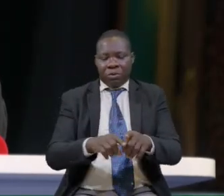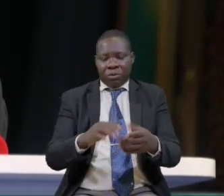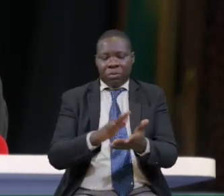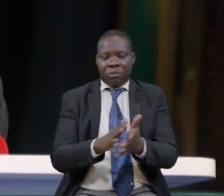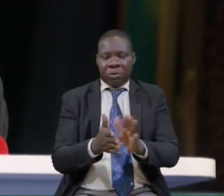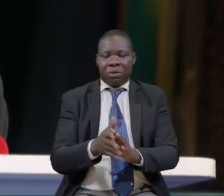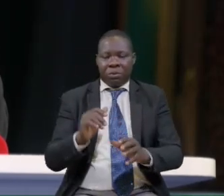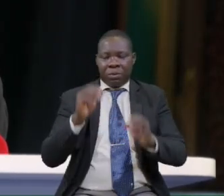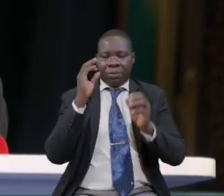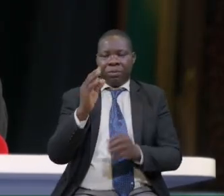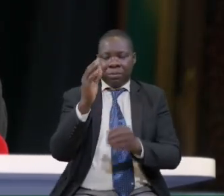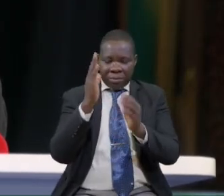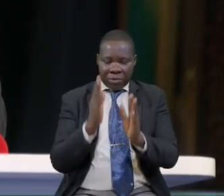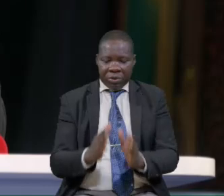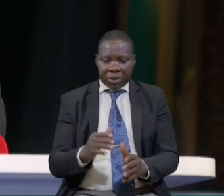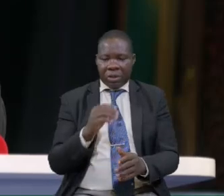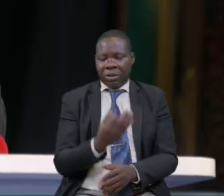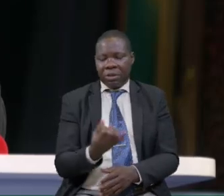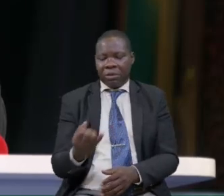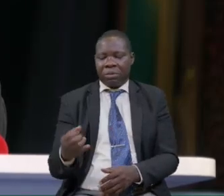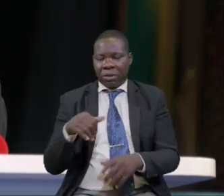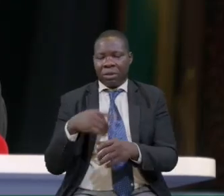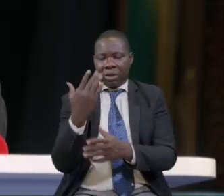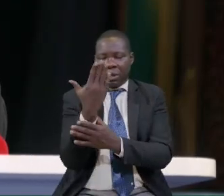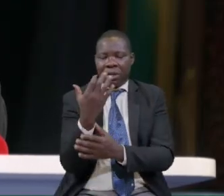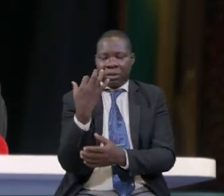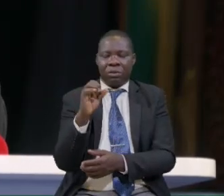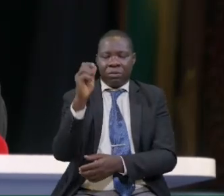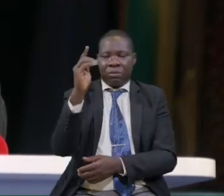an instrument in the hands of God.